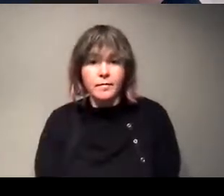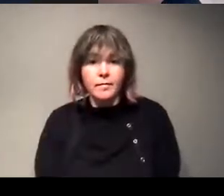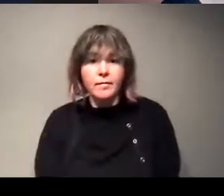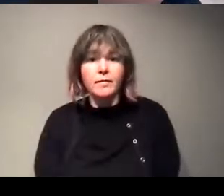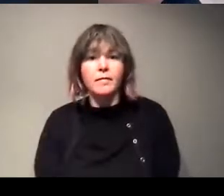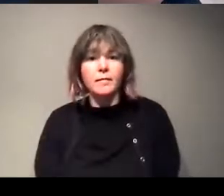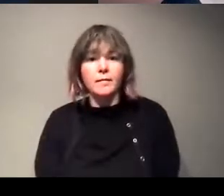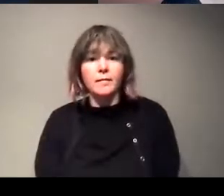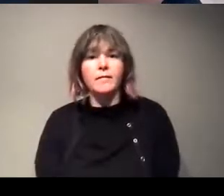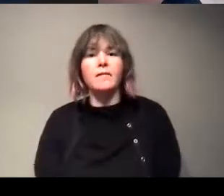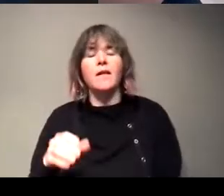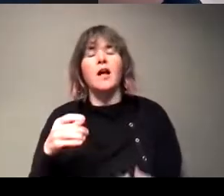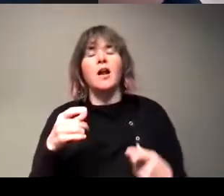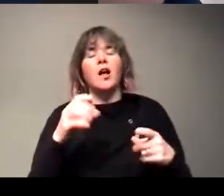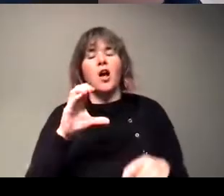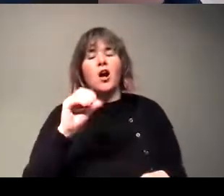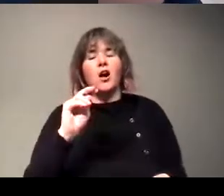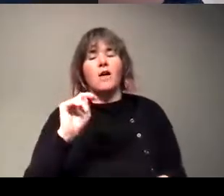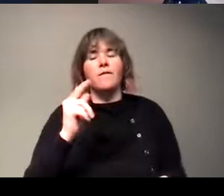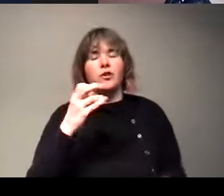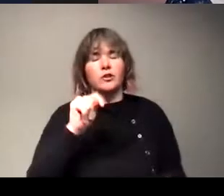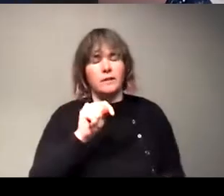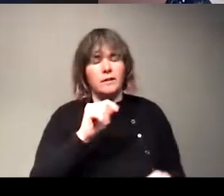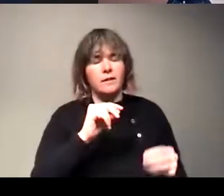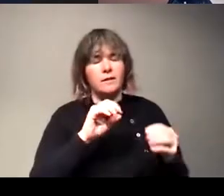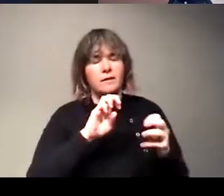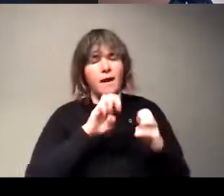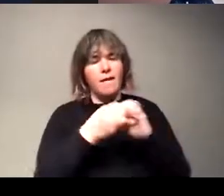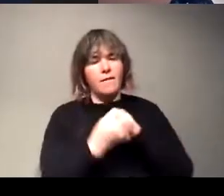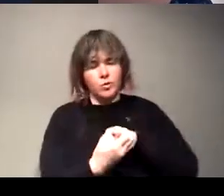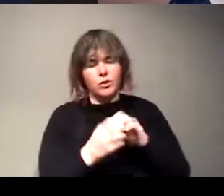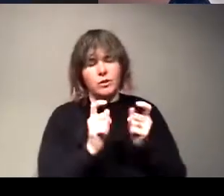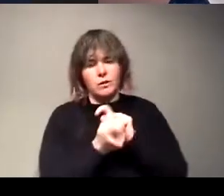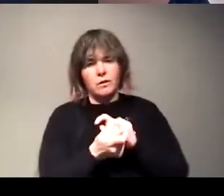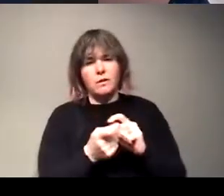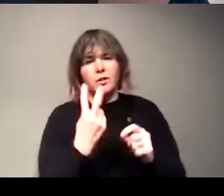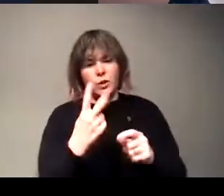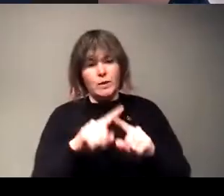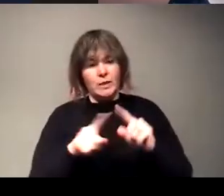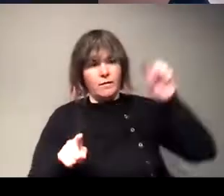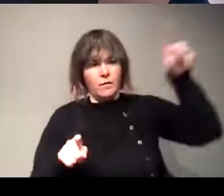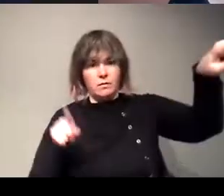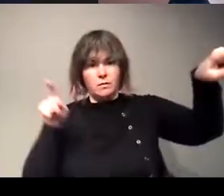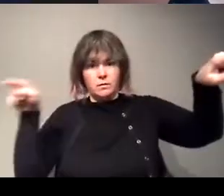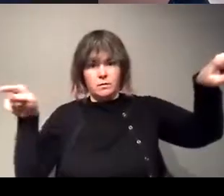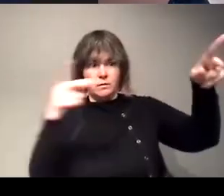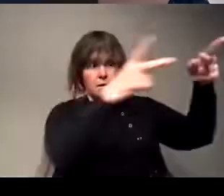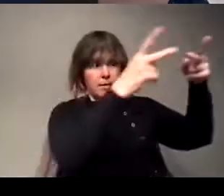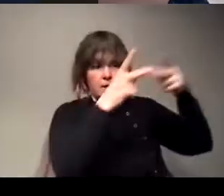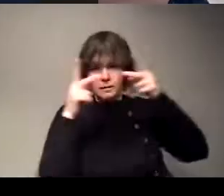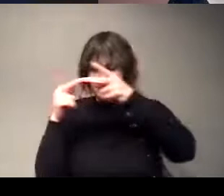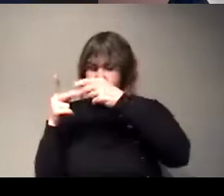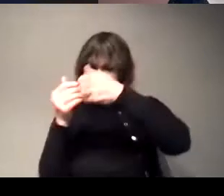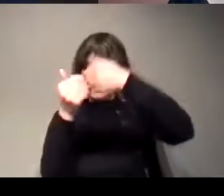So yeah, convergent evolution, that's basically, you know, in two different areas, spatially